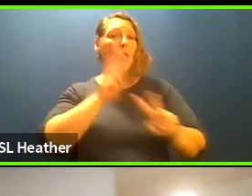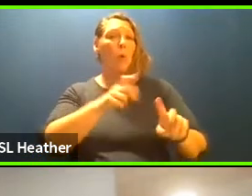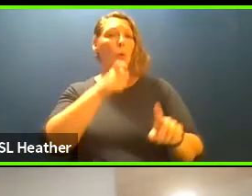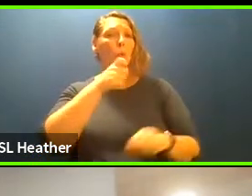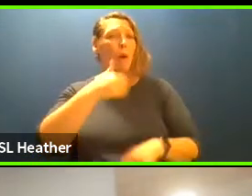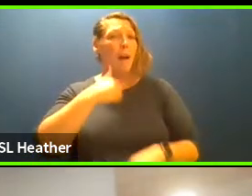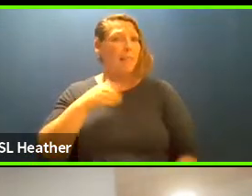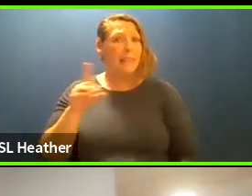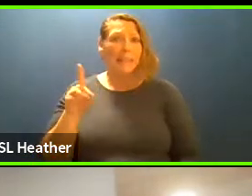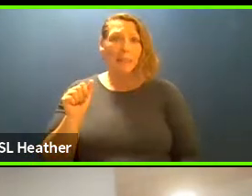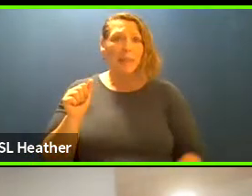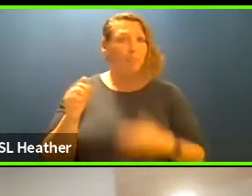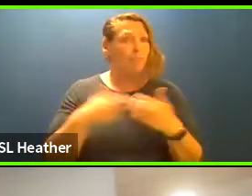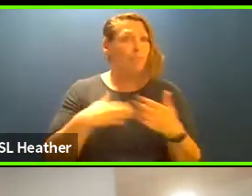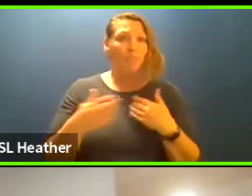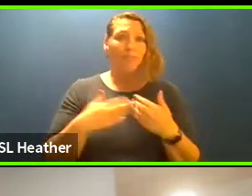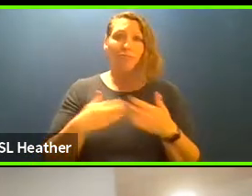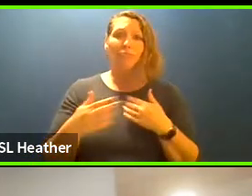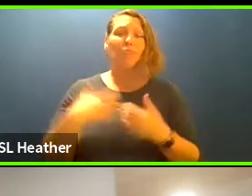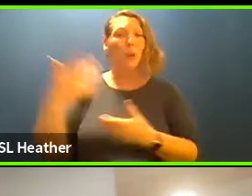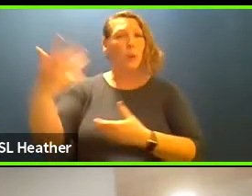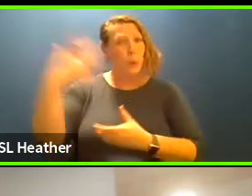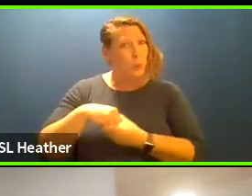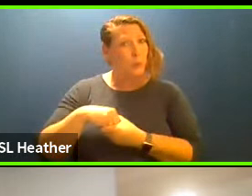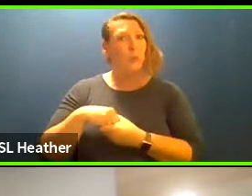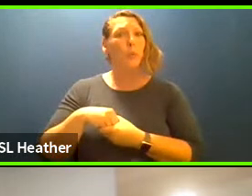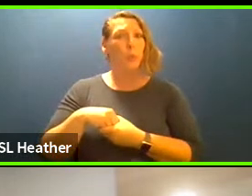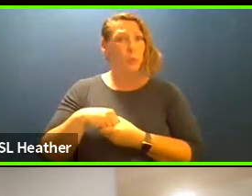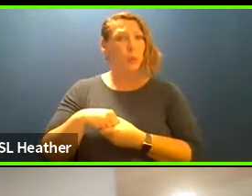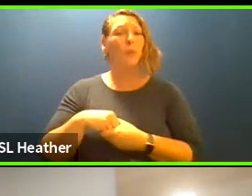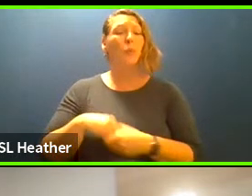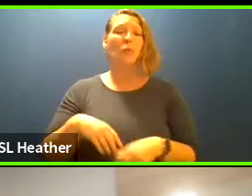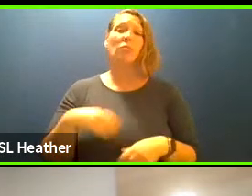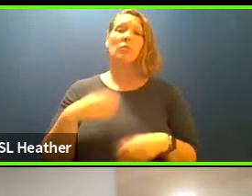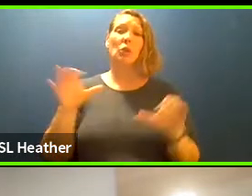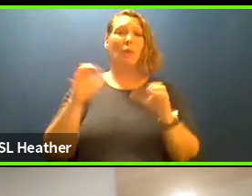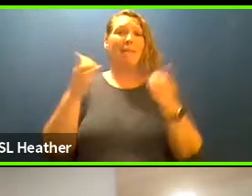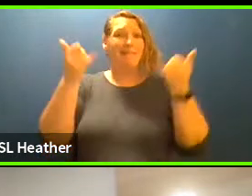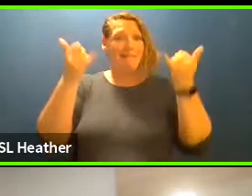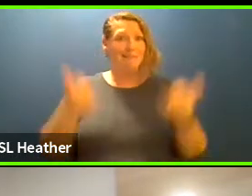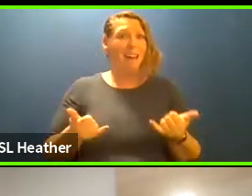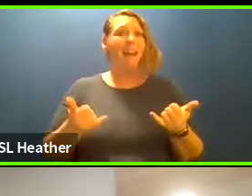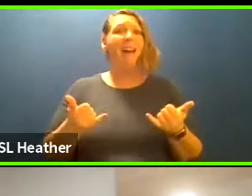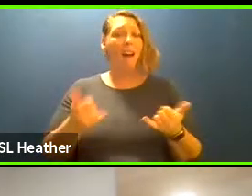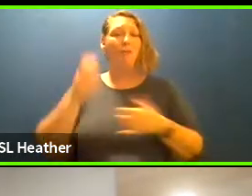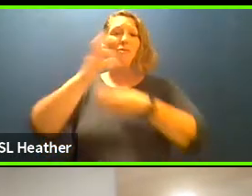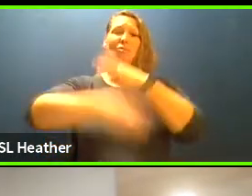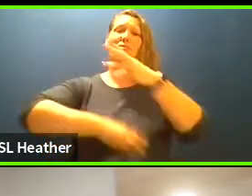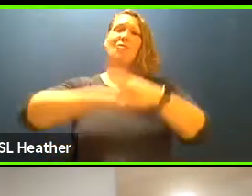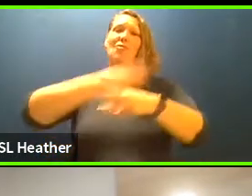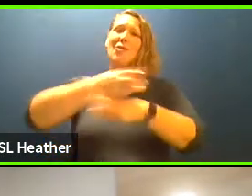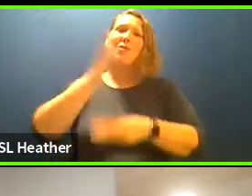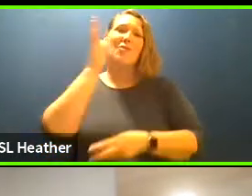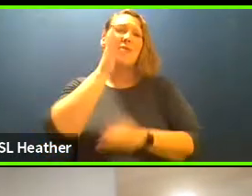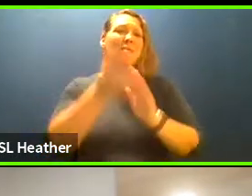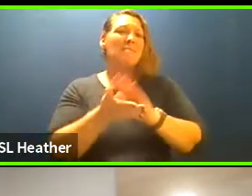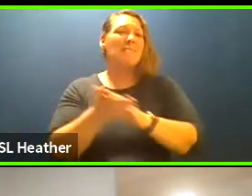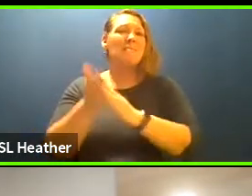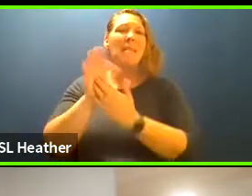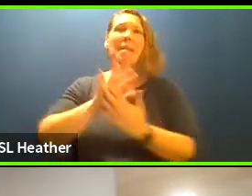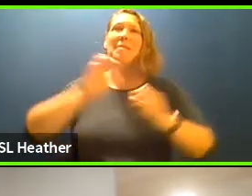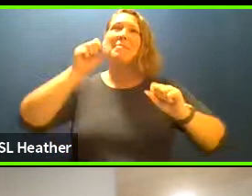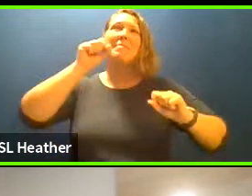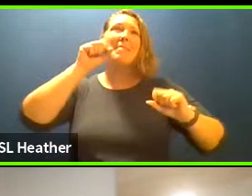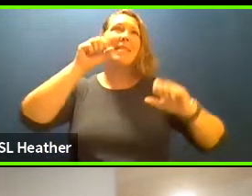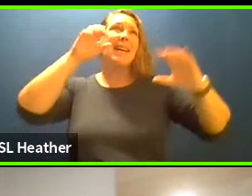disabilities, including them all in. If we do this now, this world is going to be amazing. So